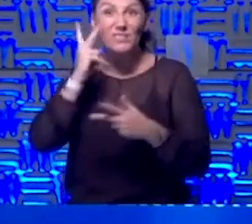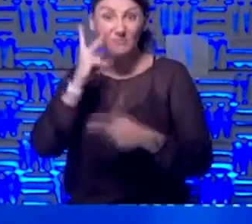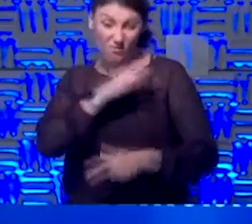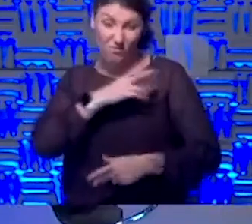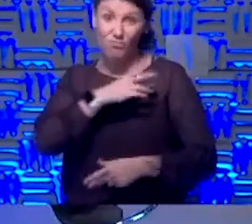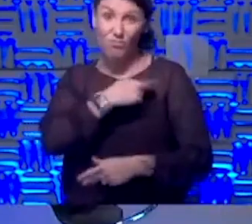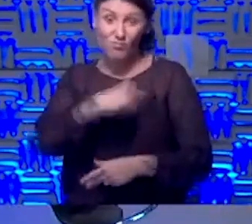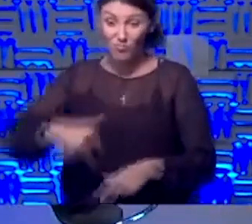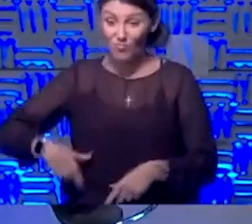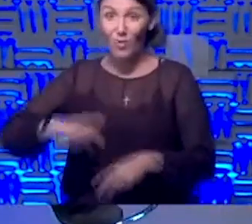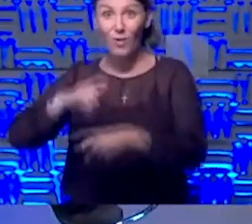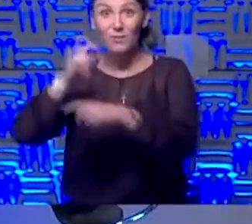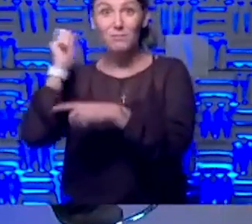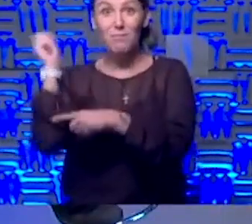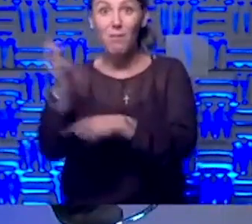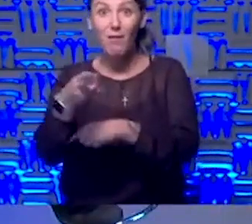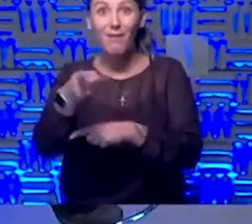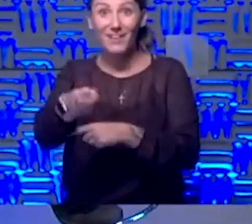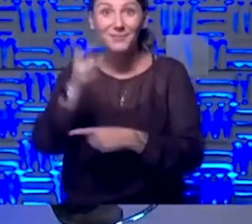soon do you think they'll be able to get that vaccine?